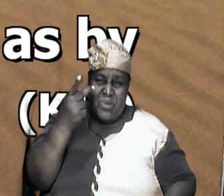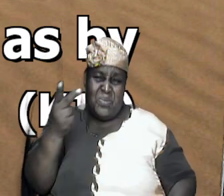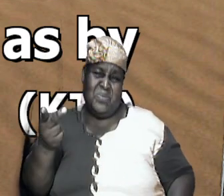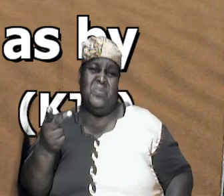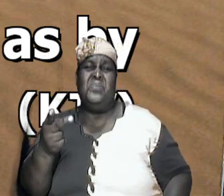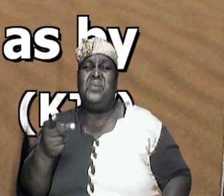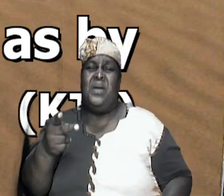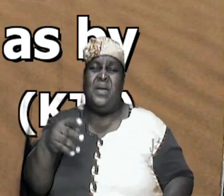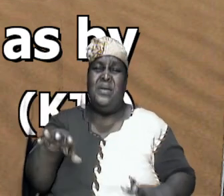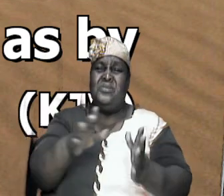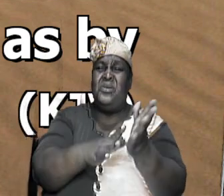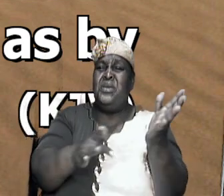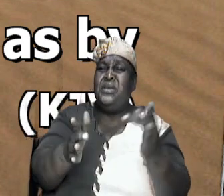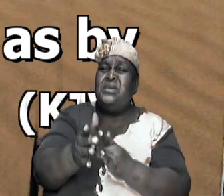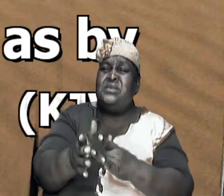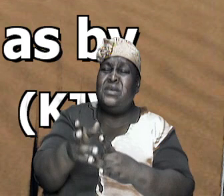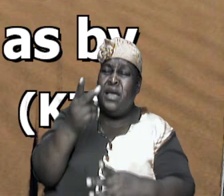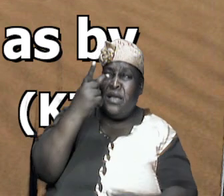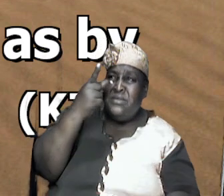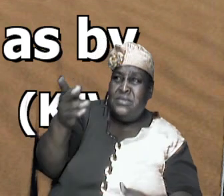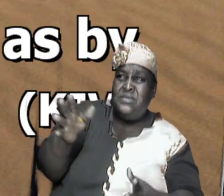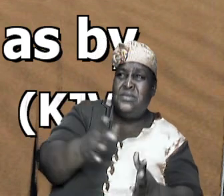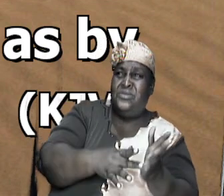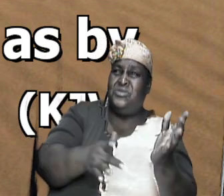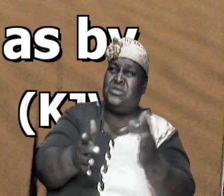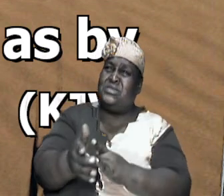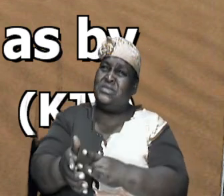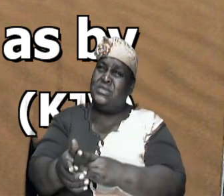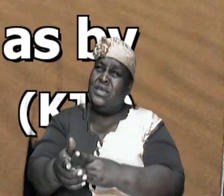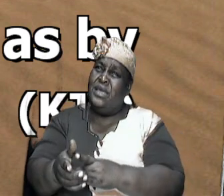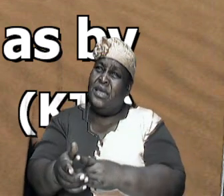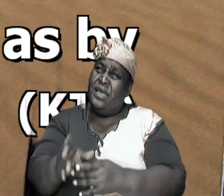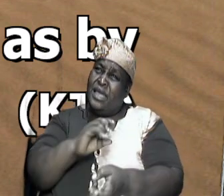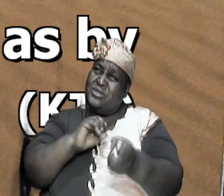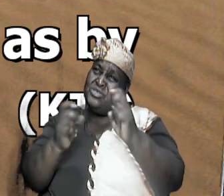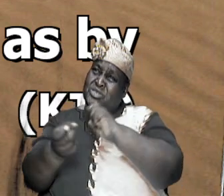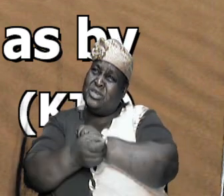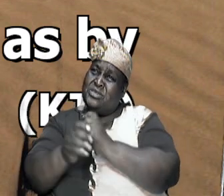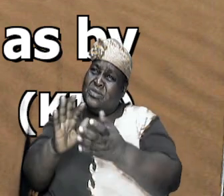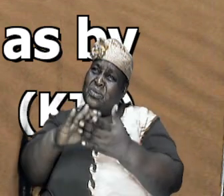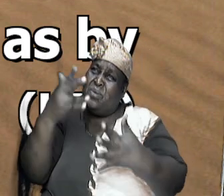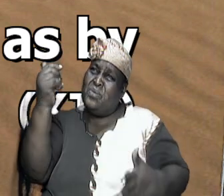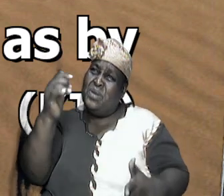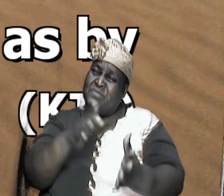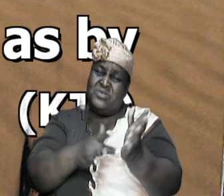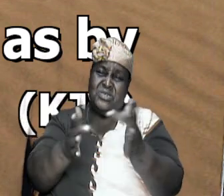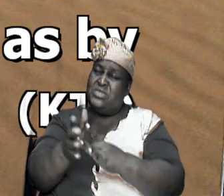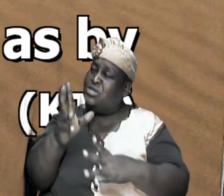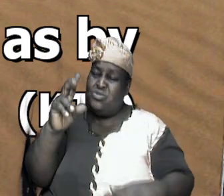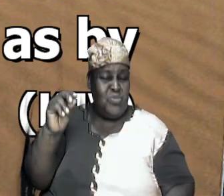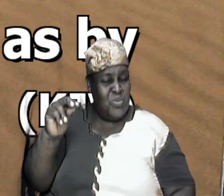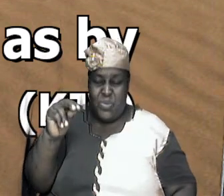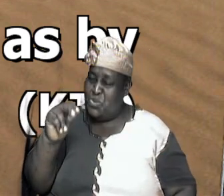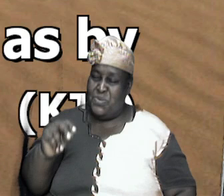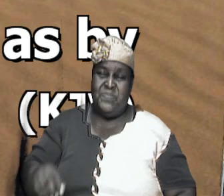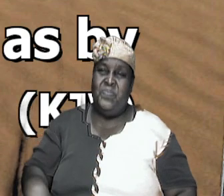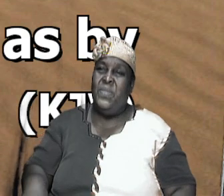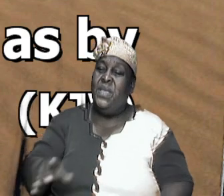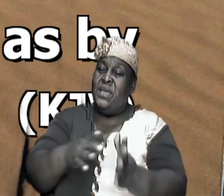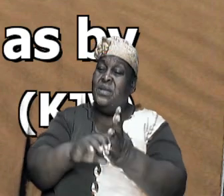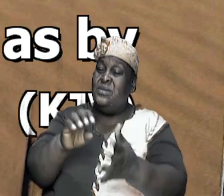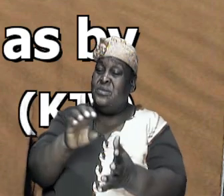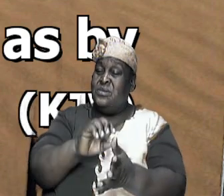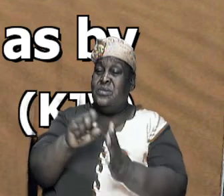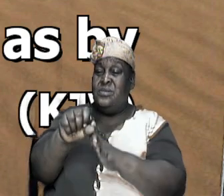at Christ and you see Christ and you just change into the glory of Christ like that. No, because the scripture says